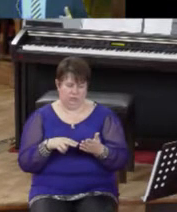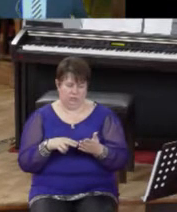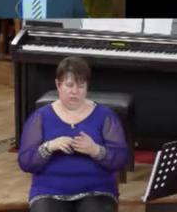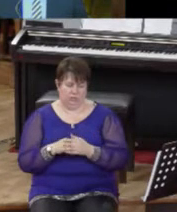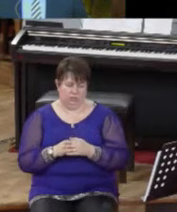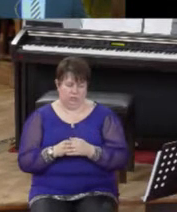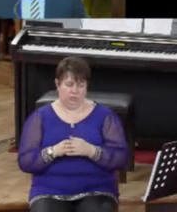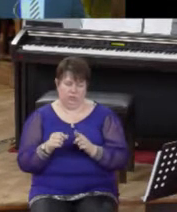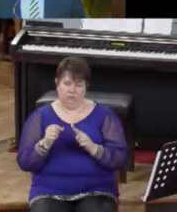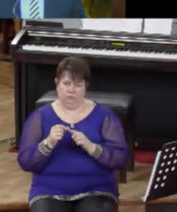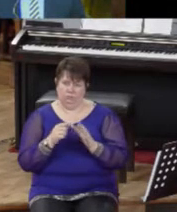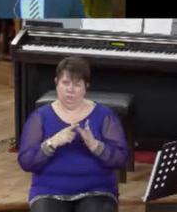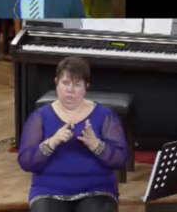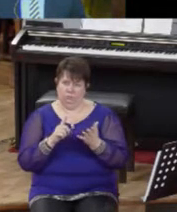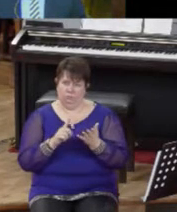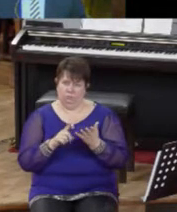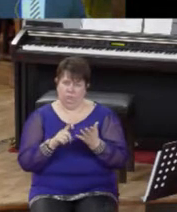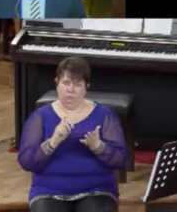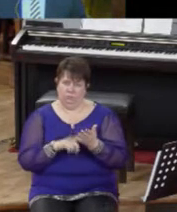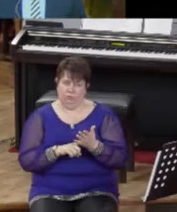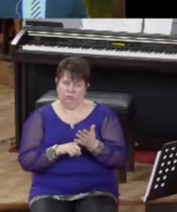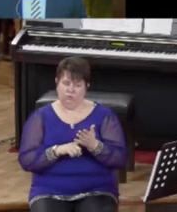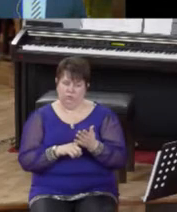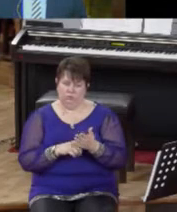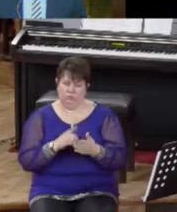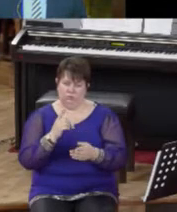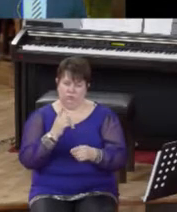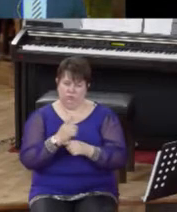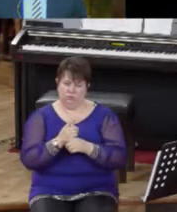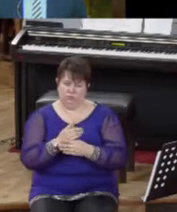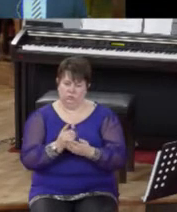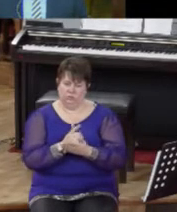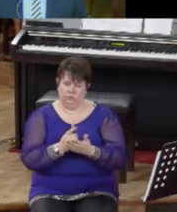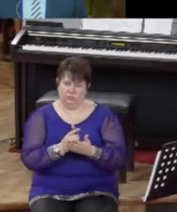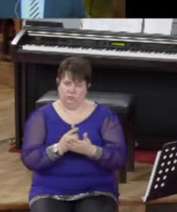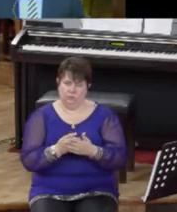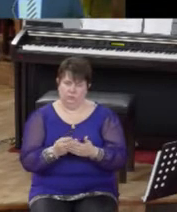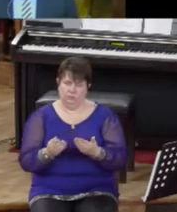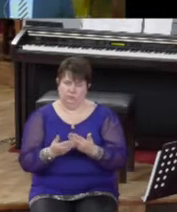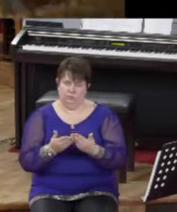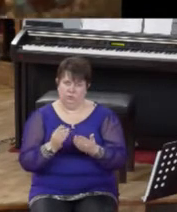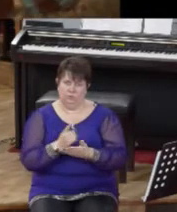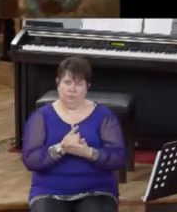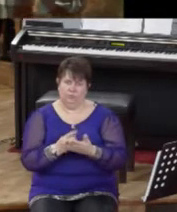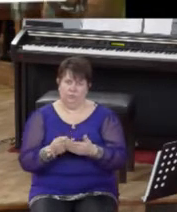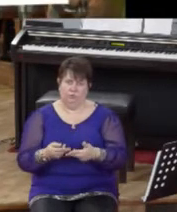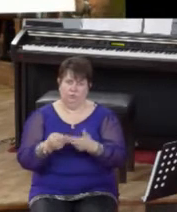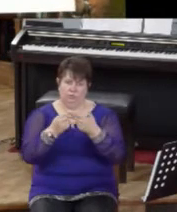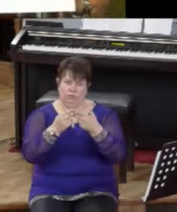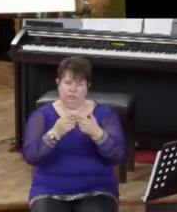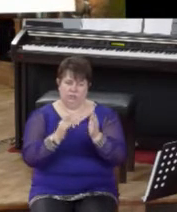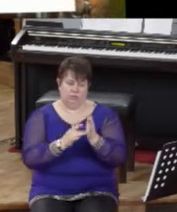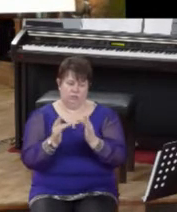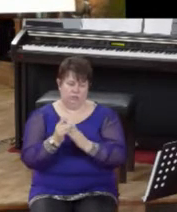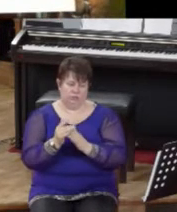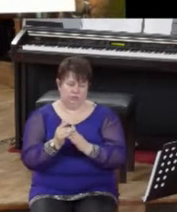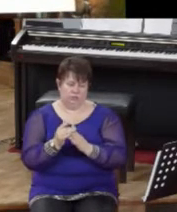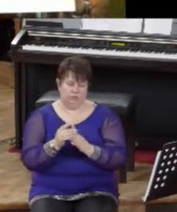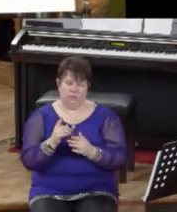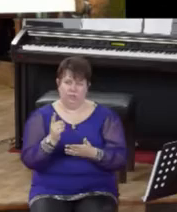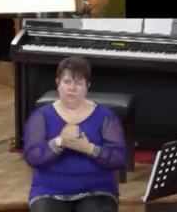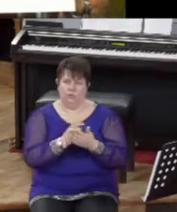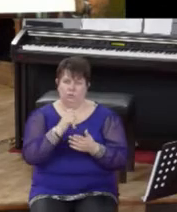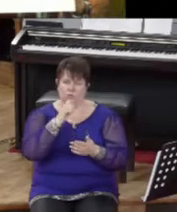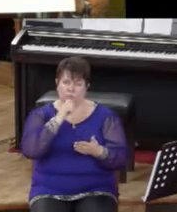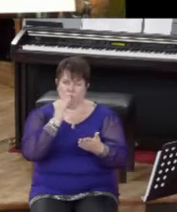presses home the point about the resurrection of Jesus and those who trust him.